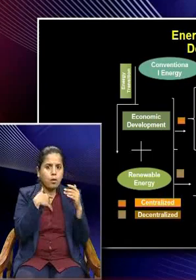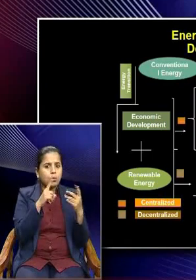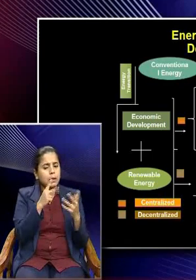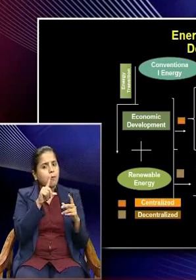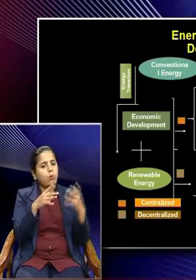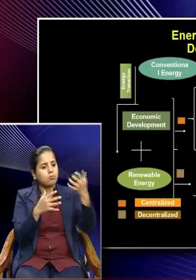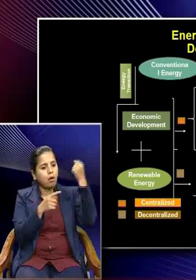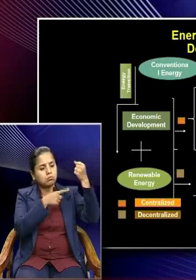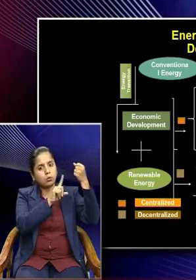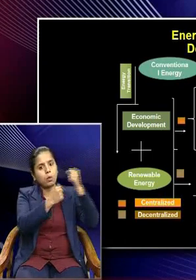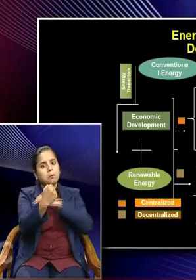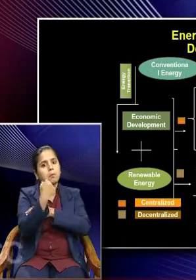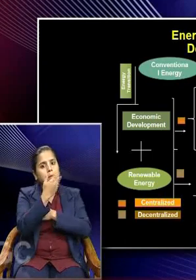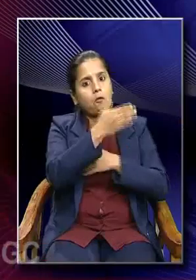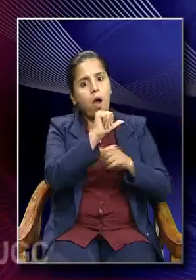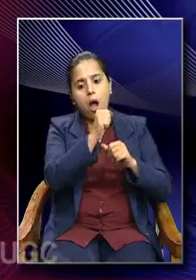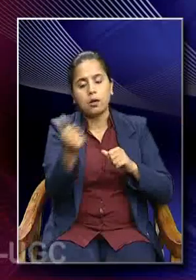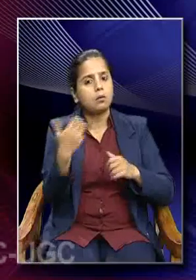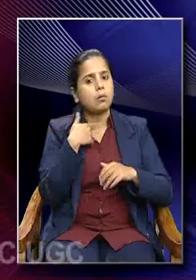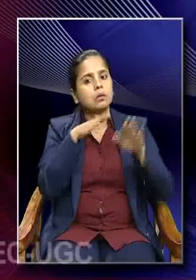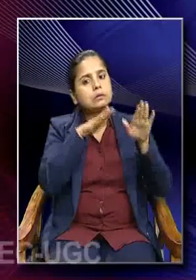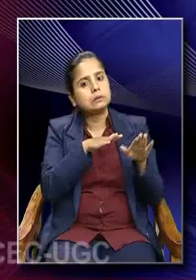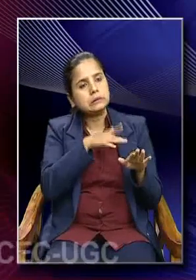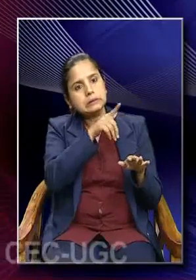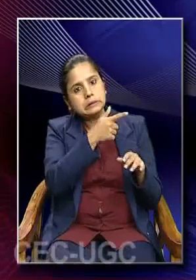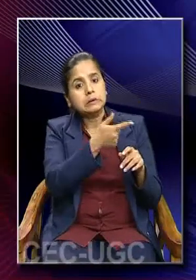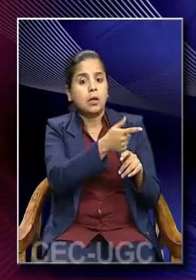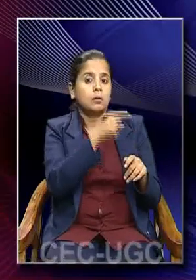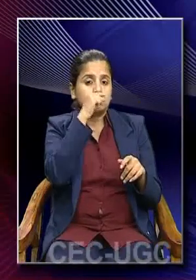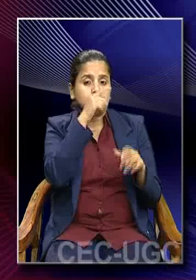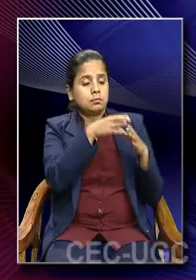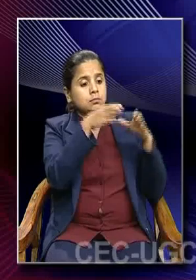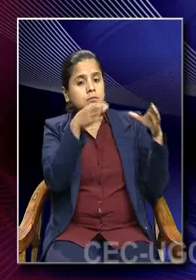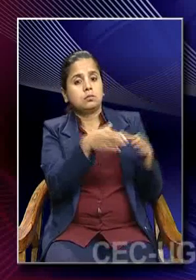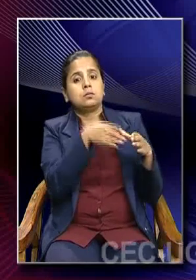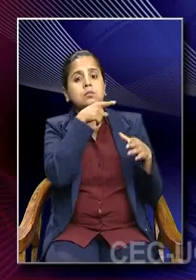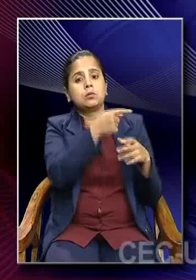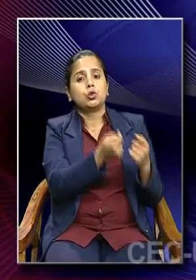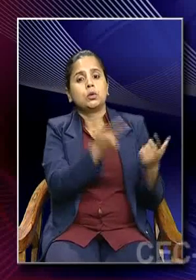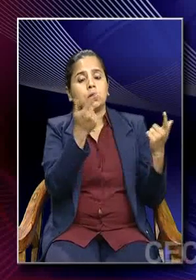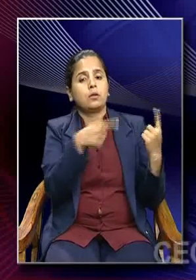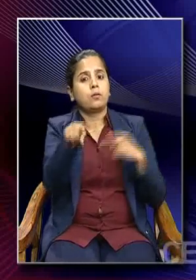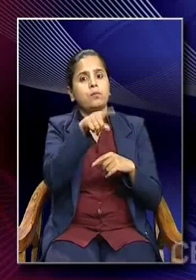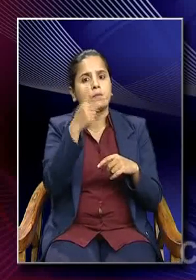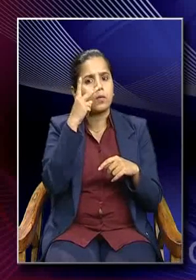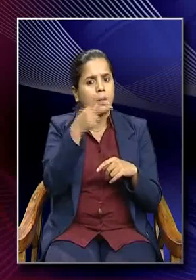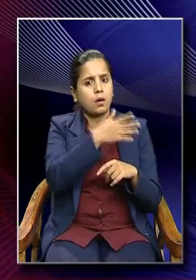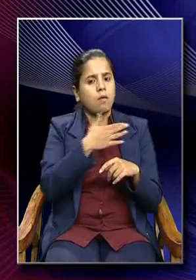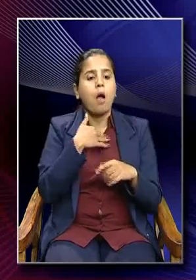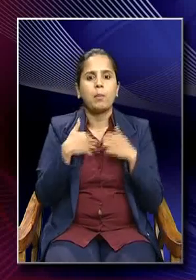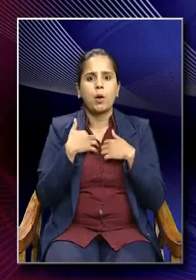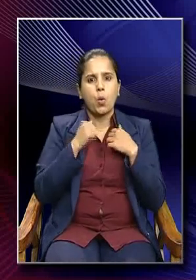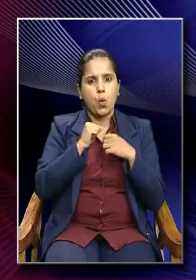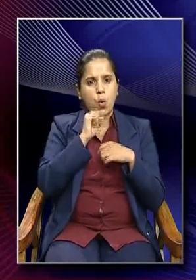few. You have to depend on a few people, elite class group, and you will see the vested interests. You will see